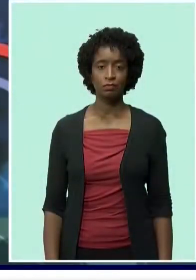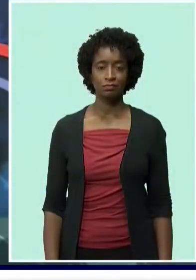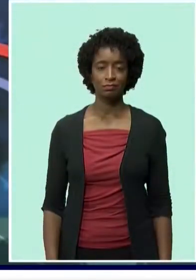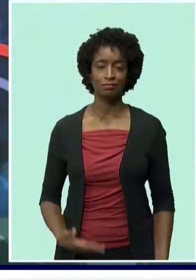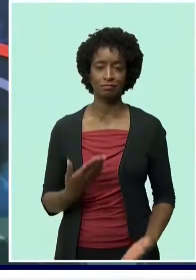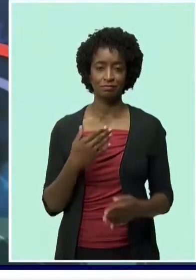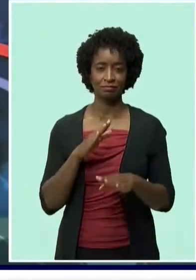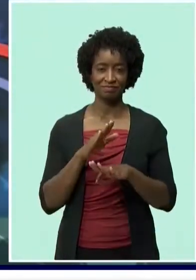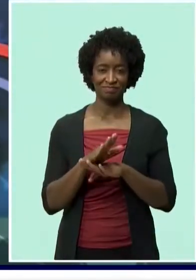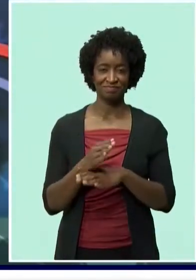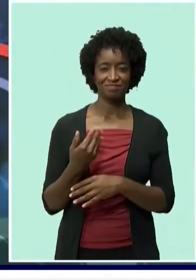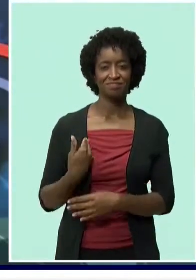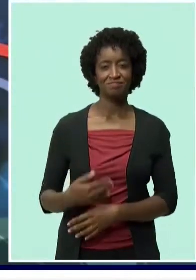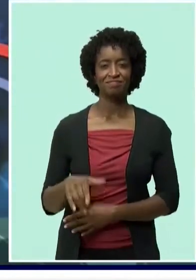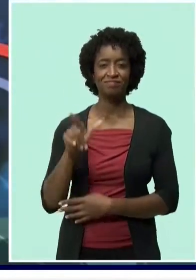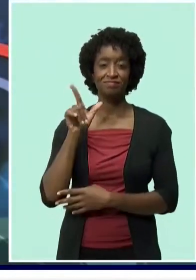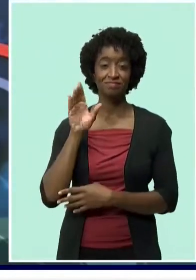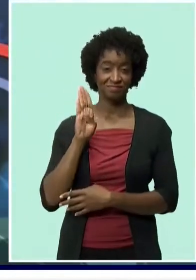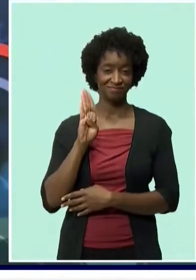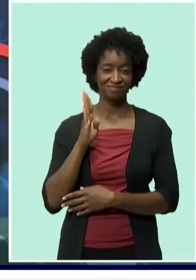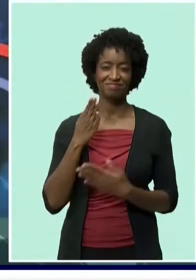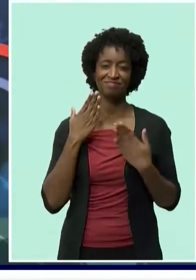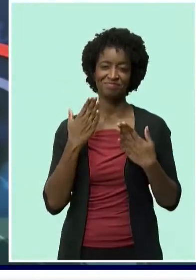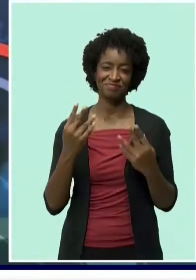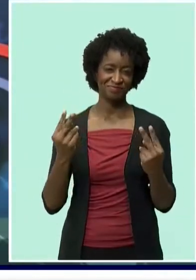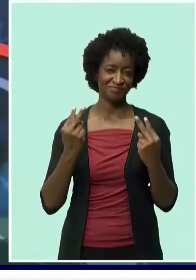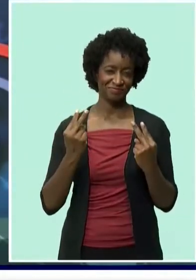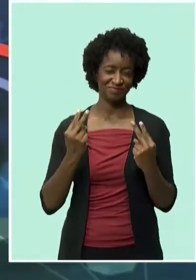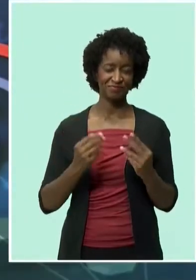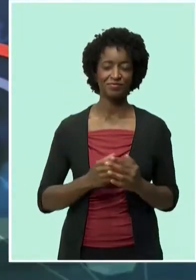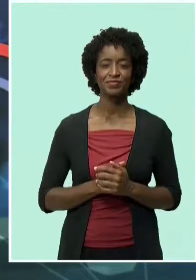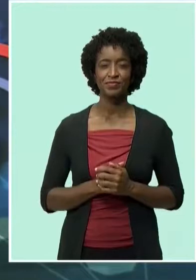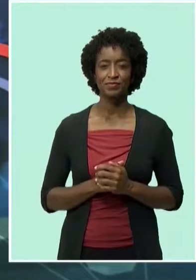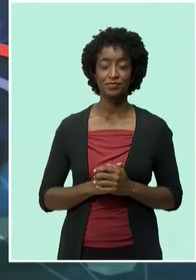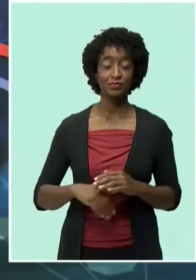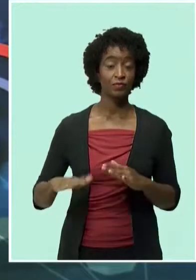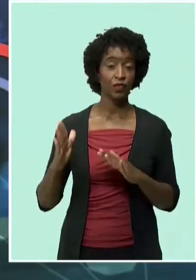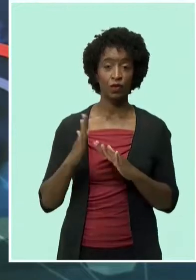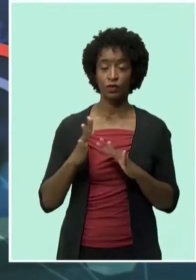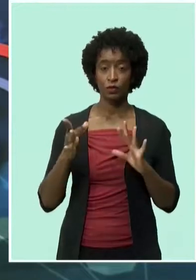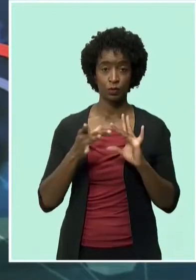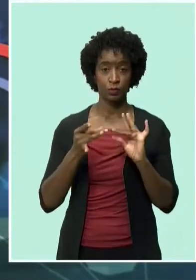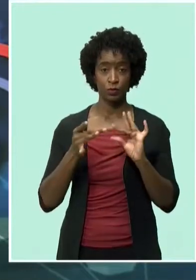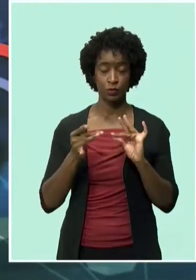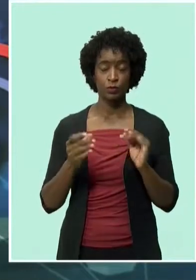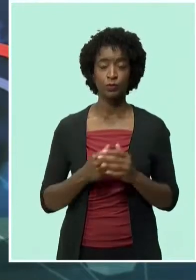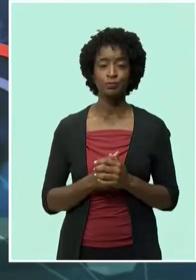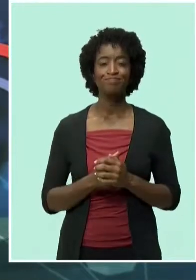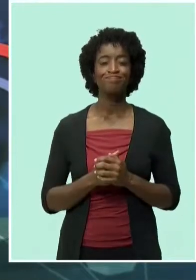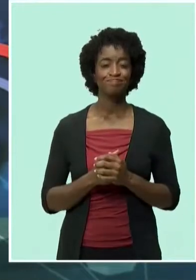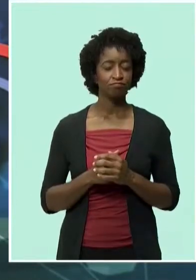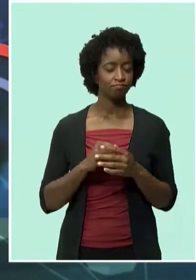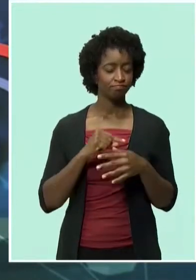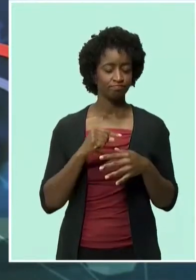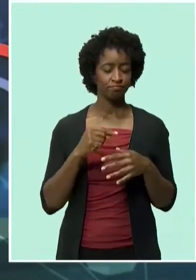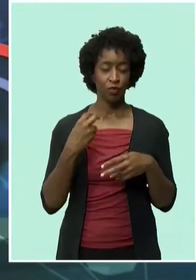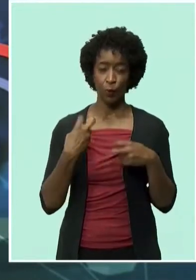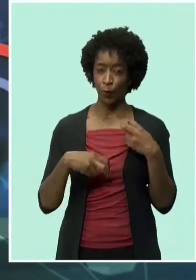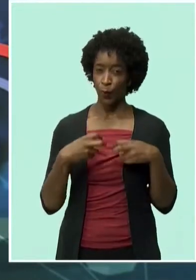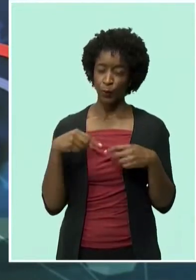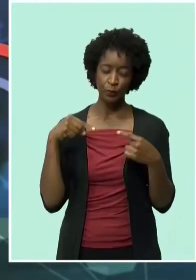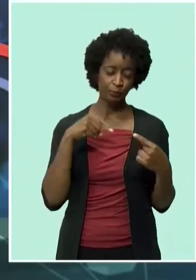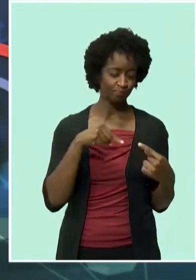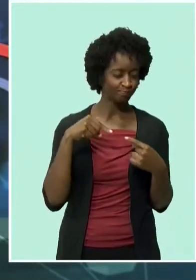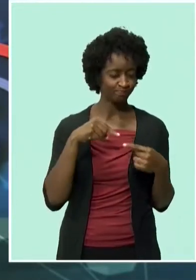Very good evening to you. I'm Lisa Broom. Thank you so much for tuning in. In our top story tonight, significant challenges in the business sector lay